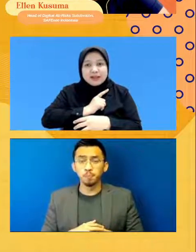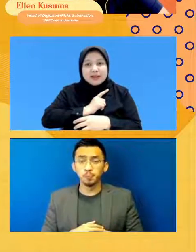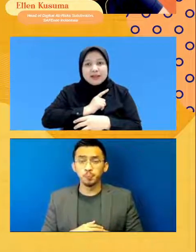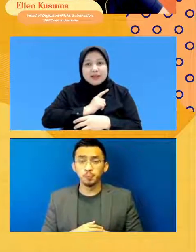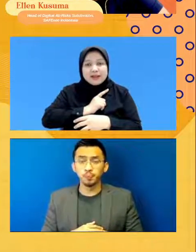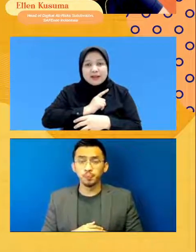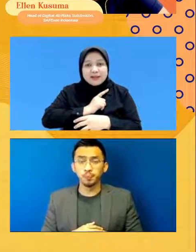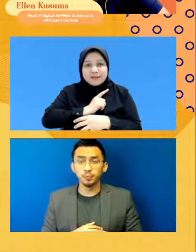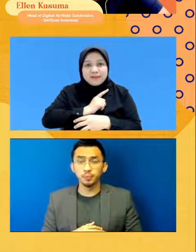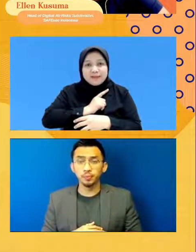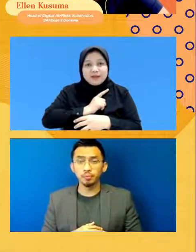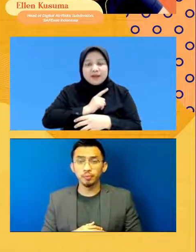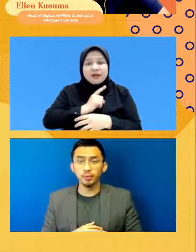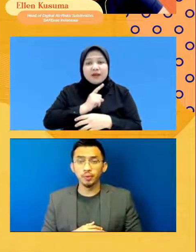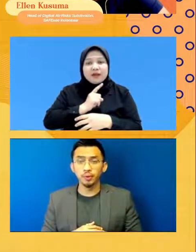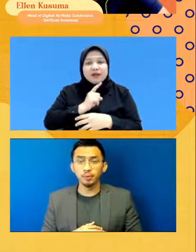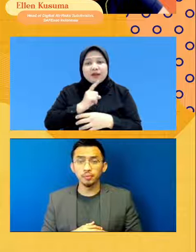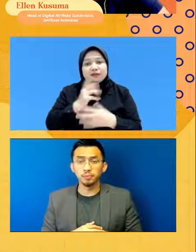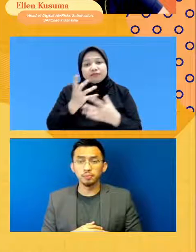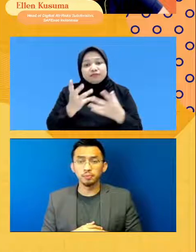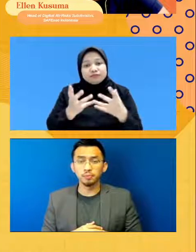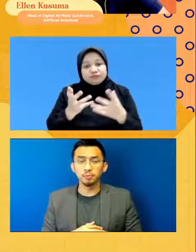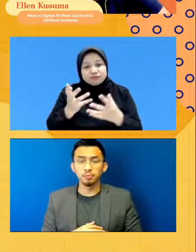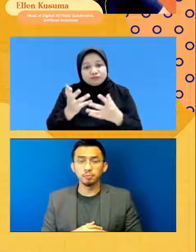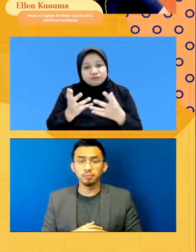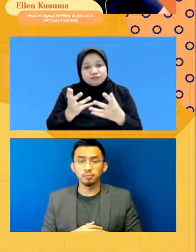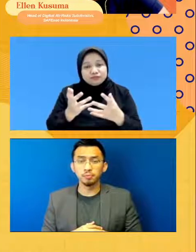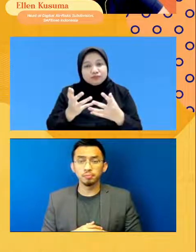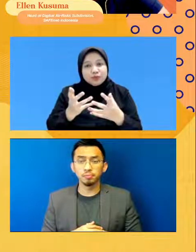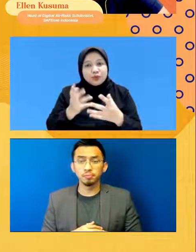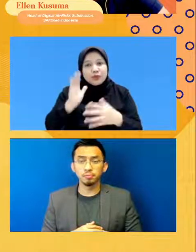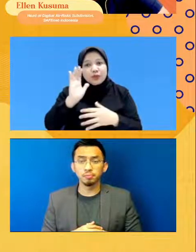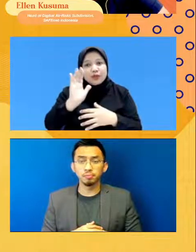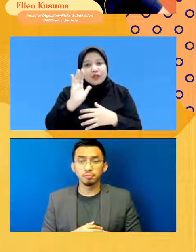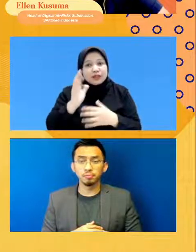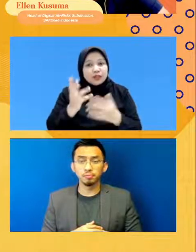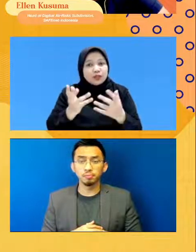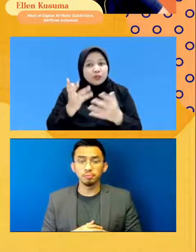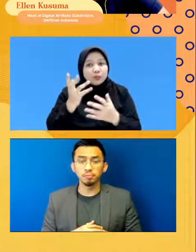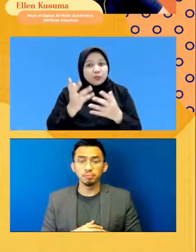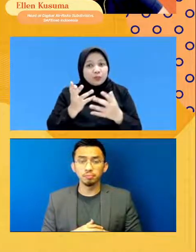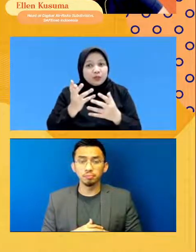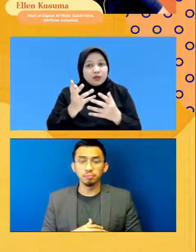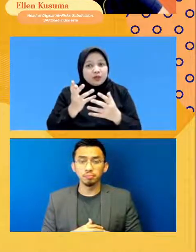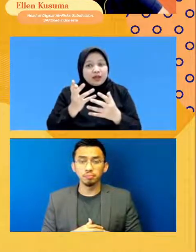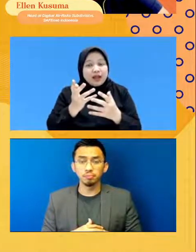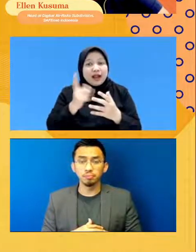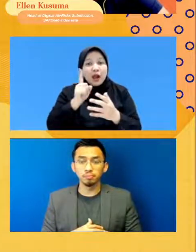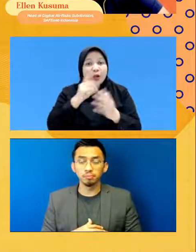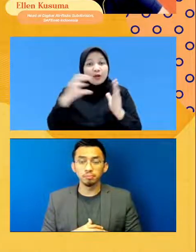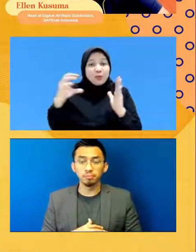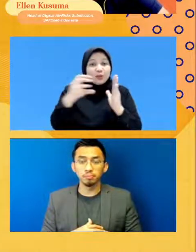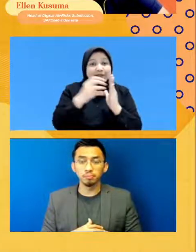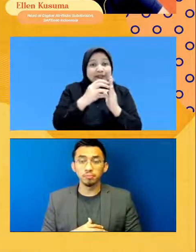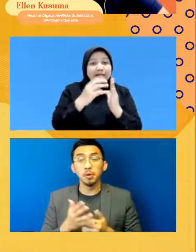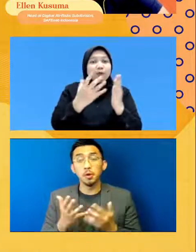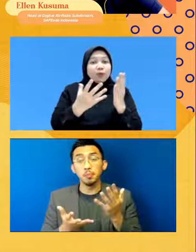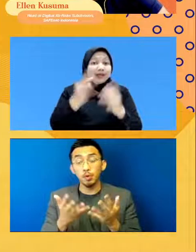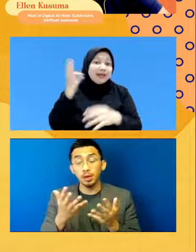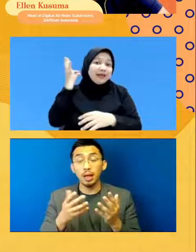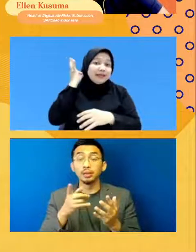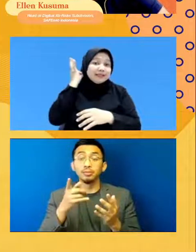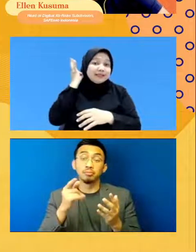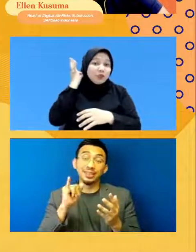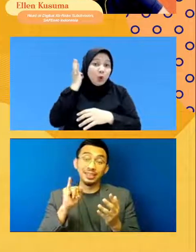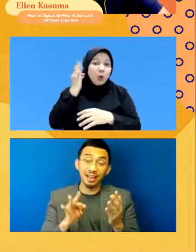to have or to pose a risk to us. But maybe in the future, that